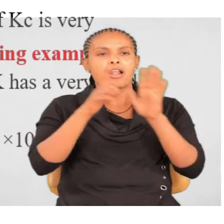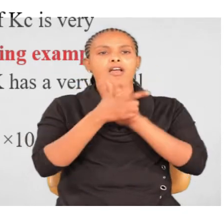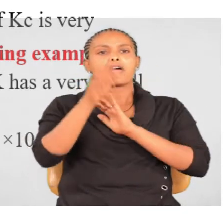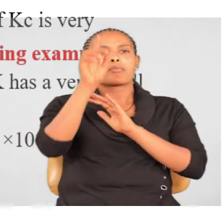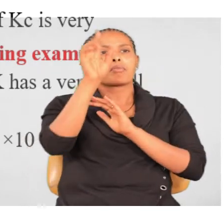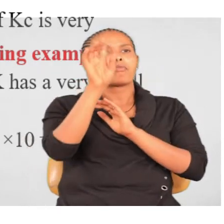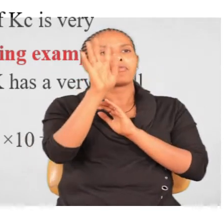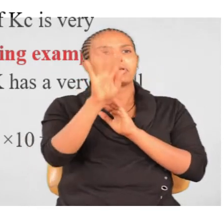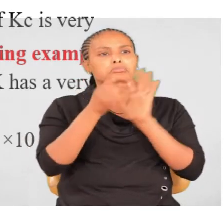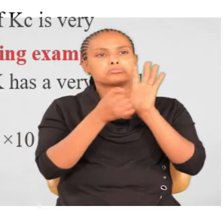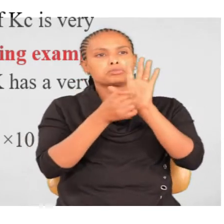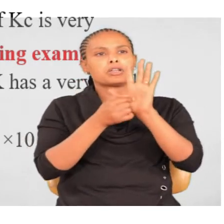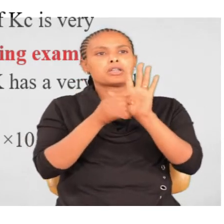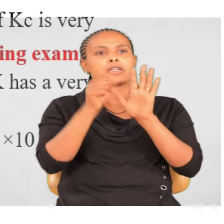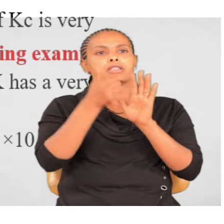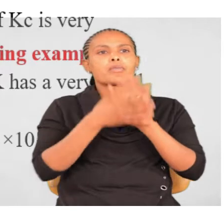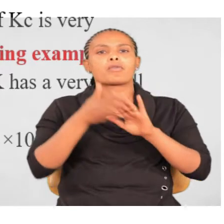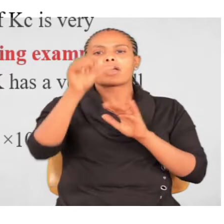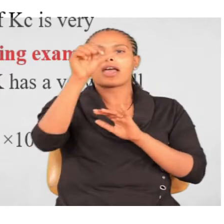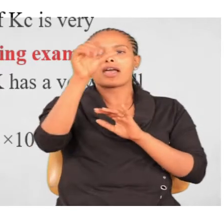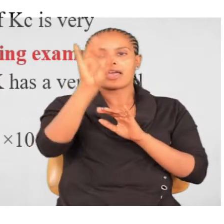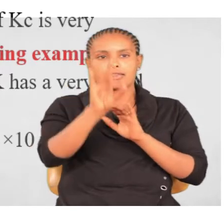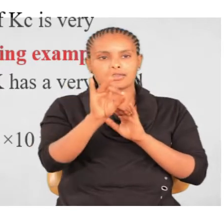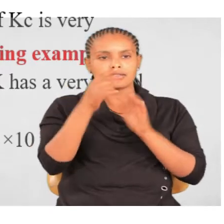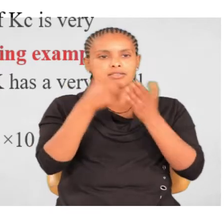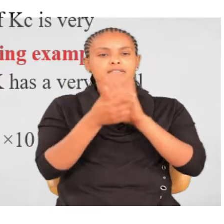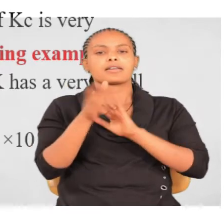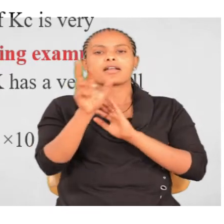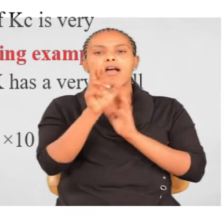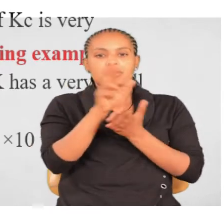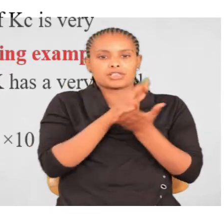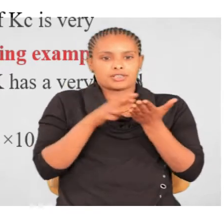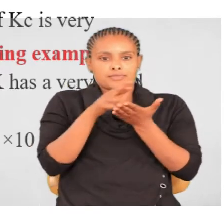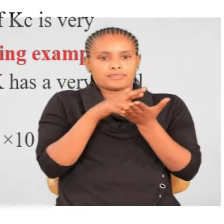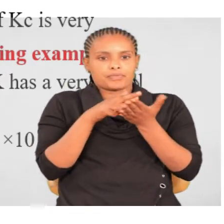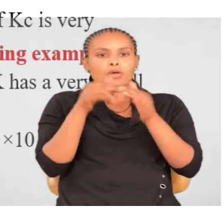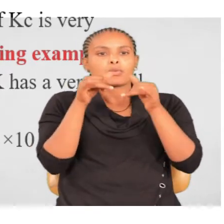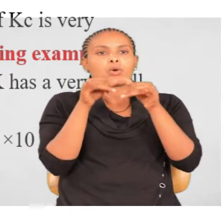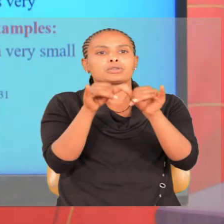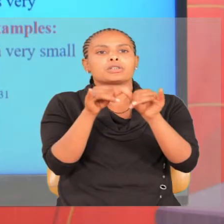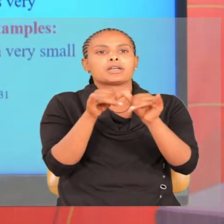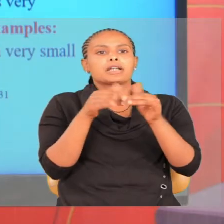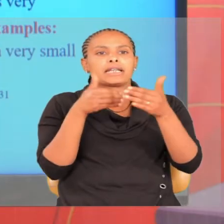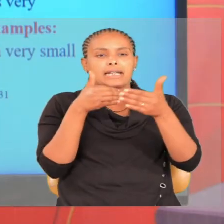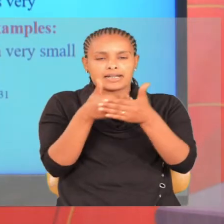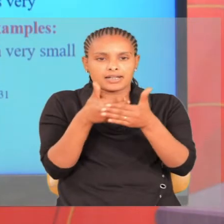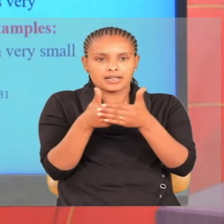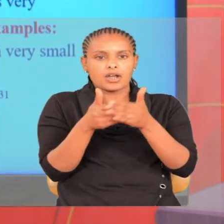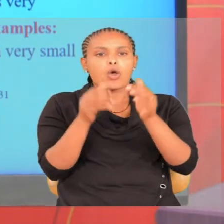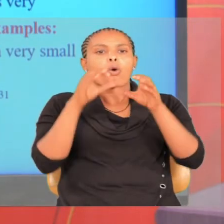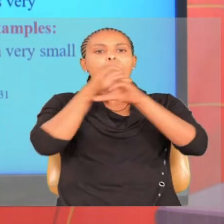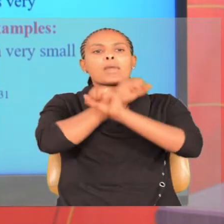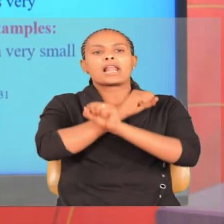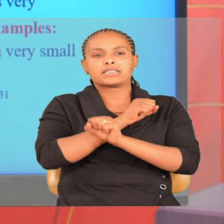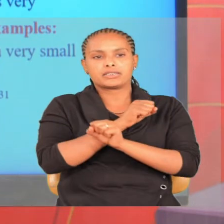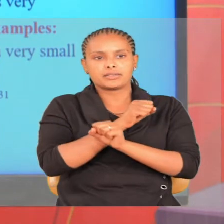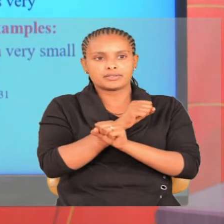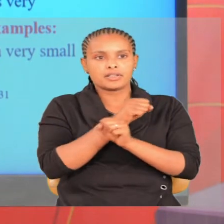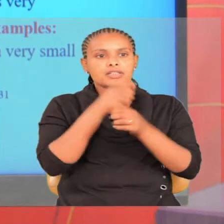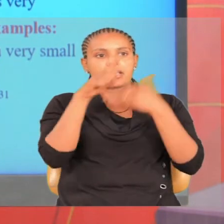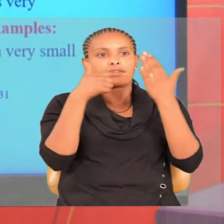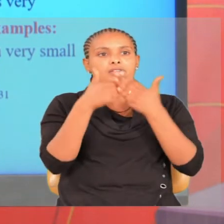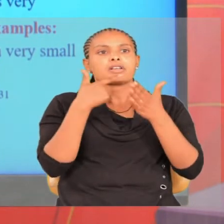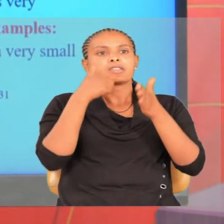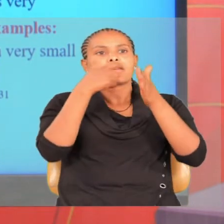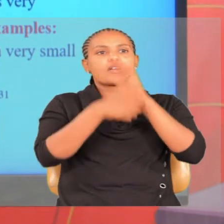5.4 times 10 to the power of 8. Now this reaction proceeds nearly to completion. Therefore,